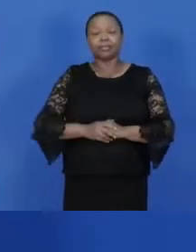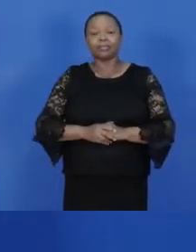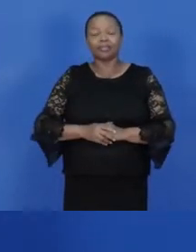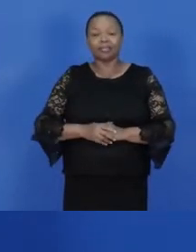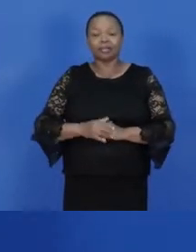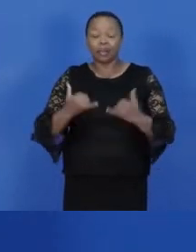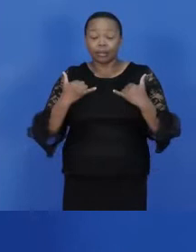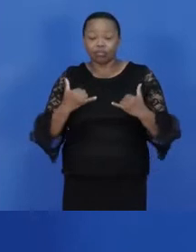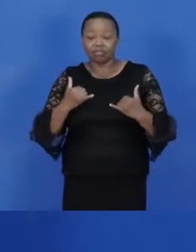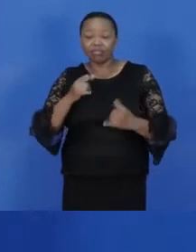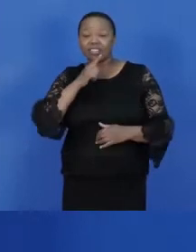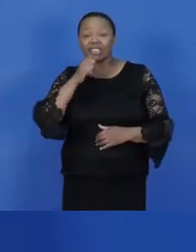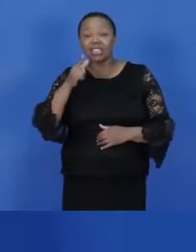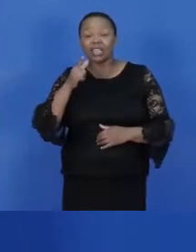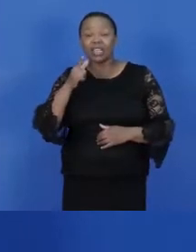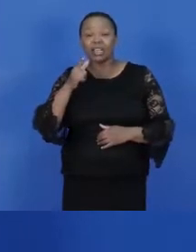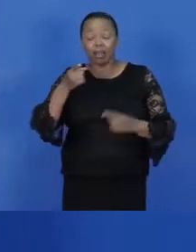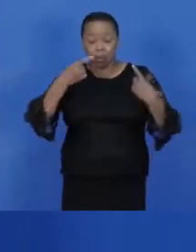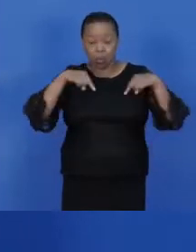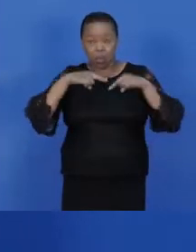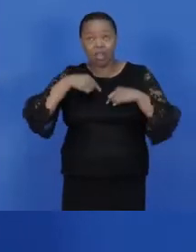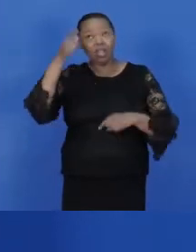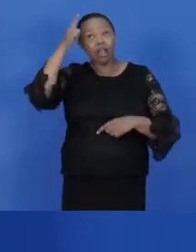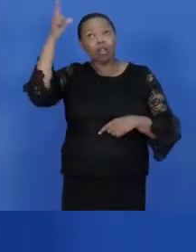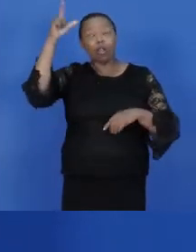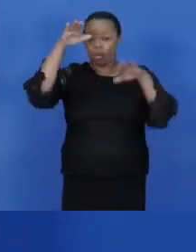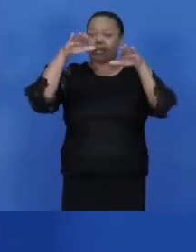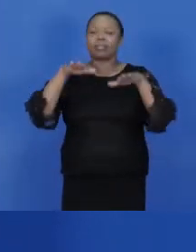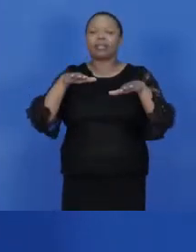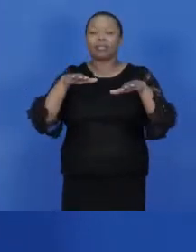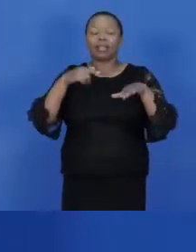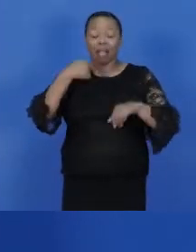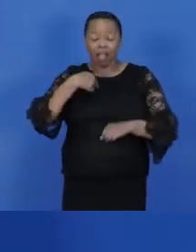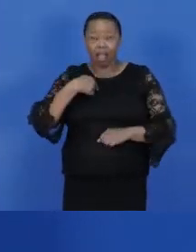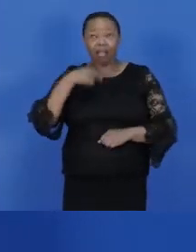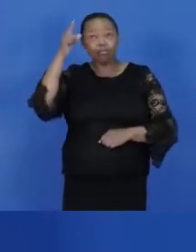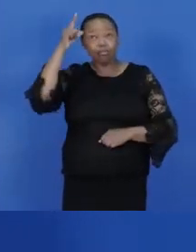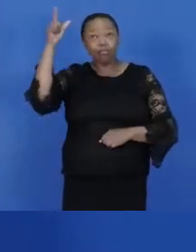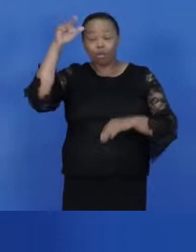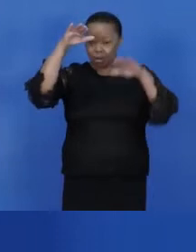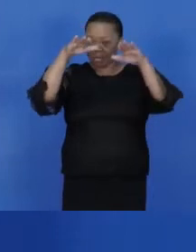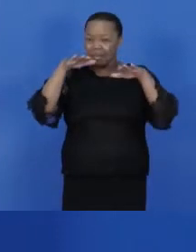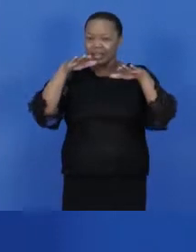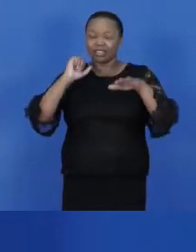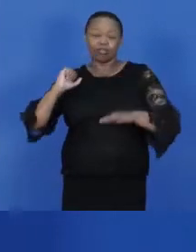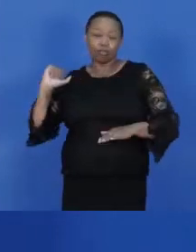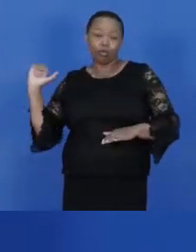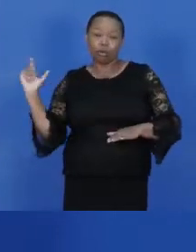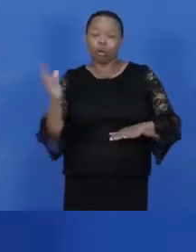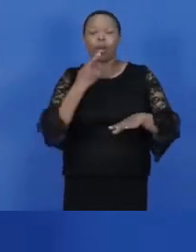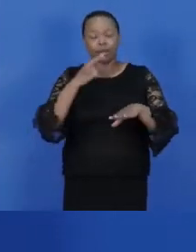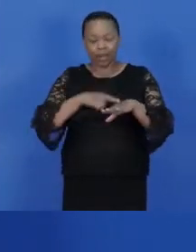David is saying to us right now, let us bless the Lord. He said, I will bless the Lord at all times. You